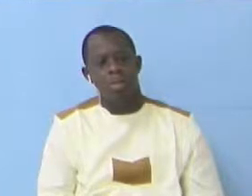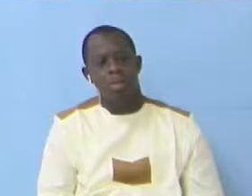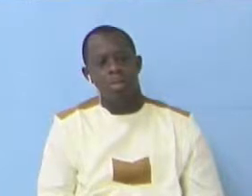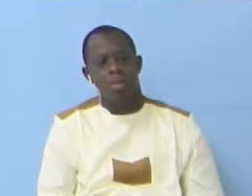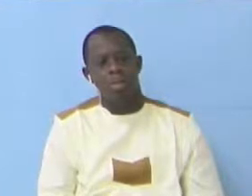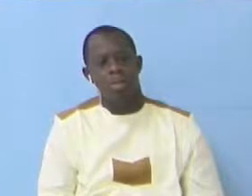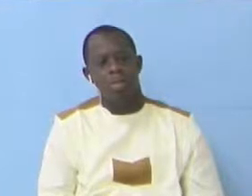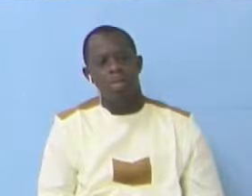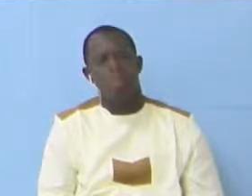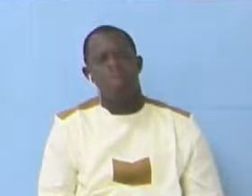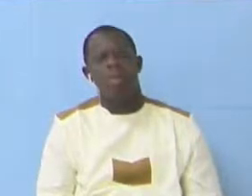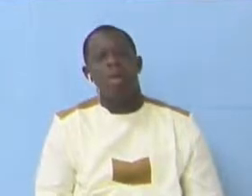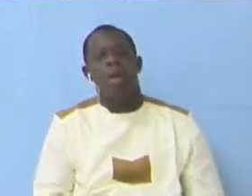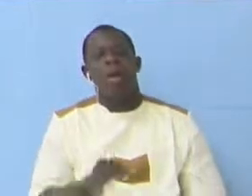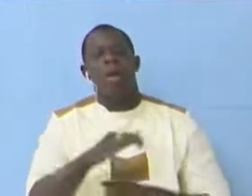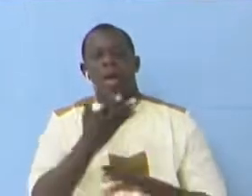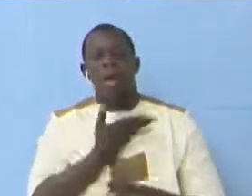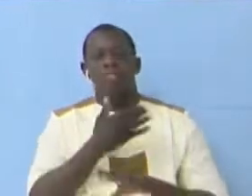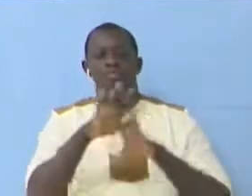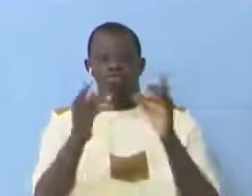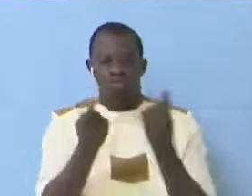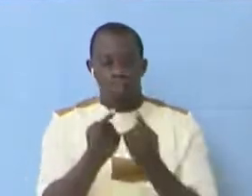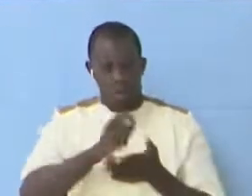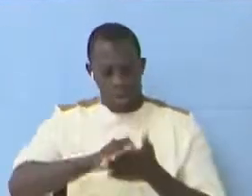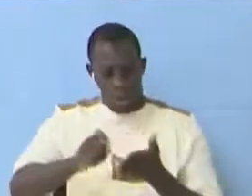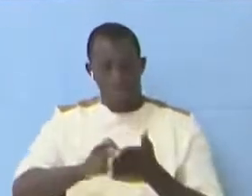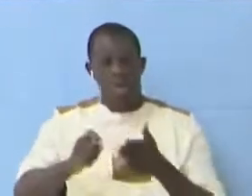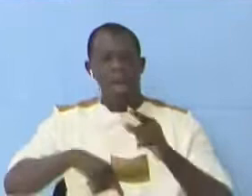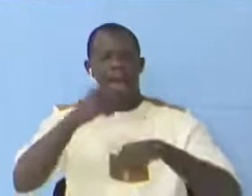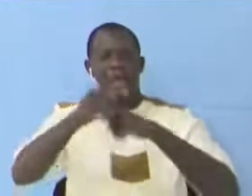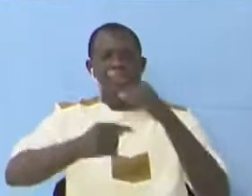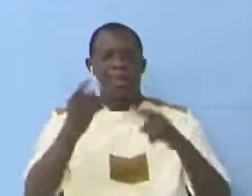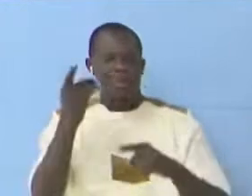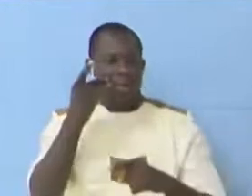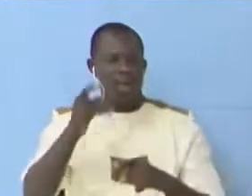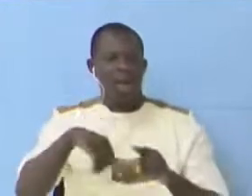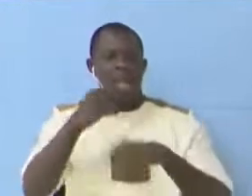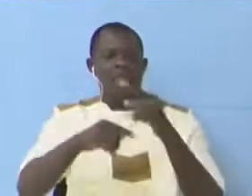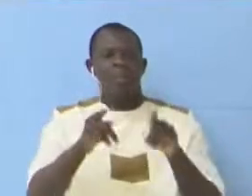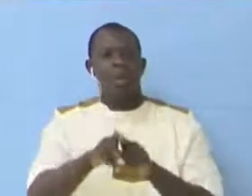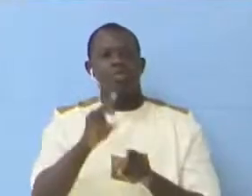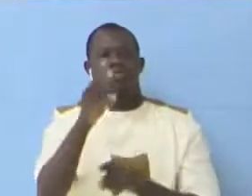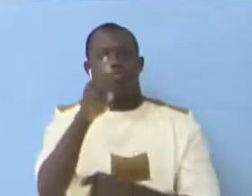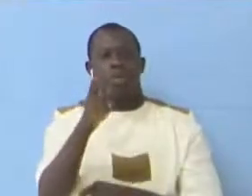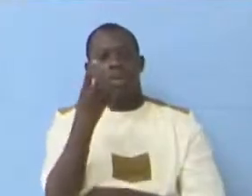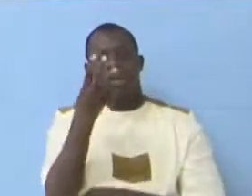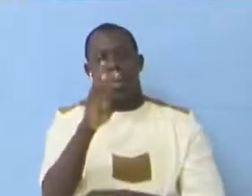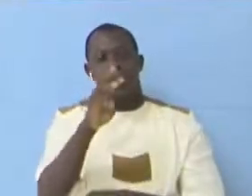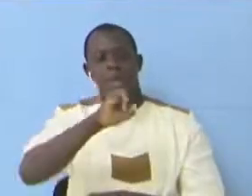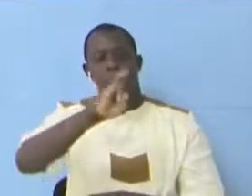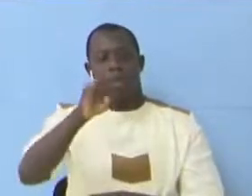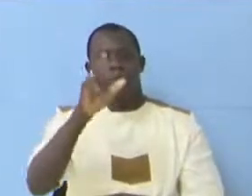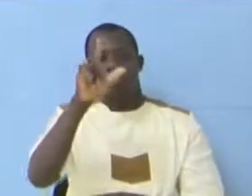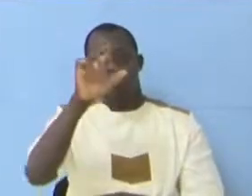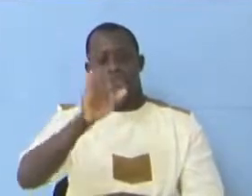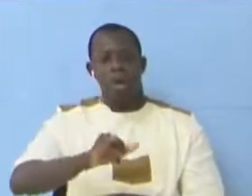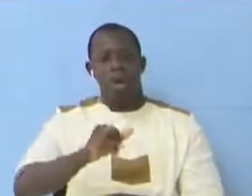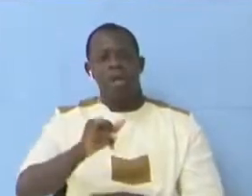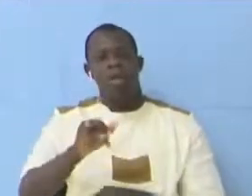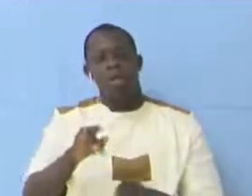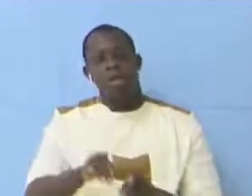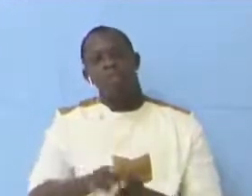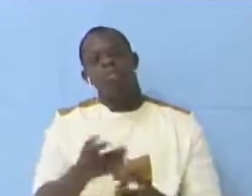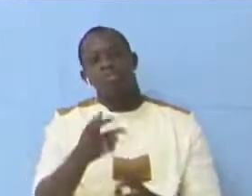something written just after the date. After 23rd July 2005, there's something written. I think perhaps